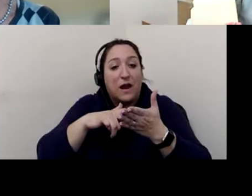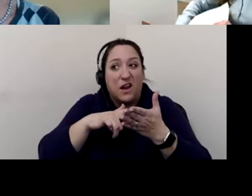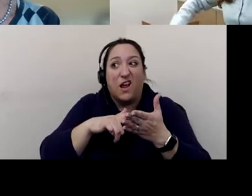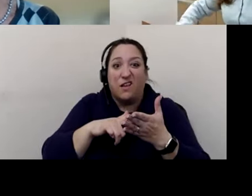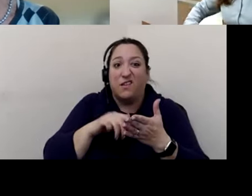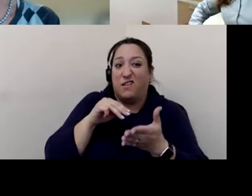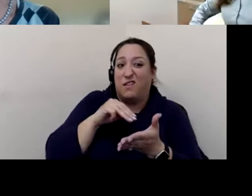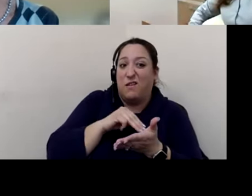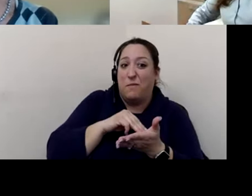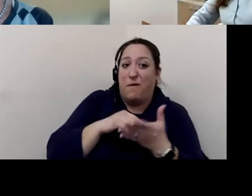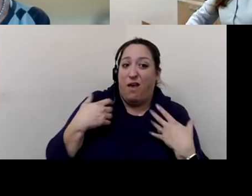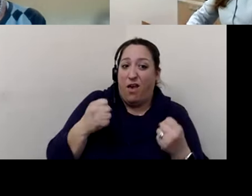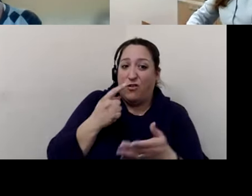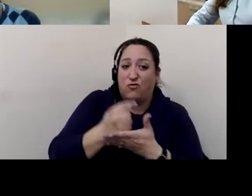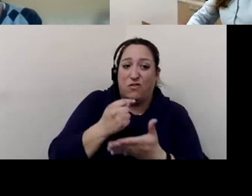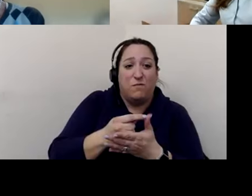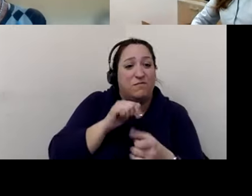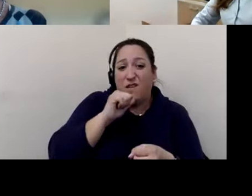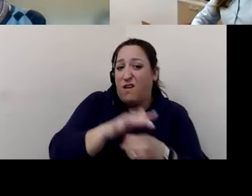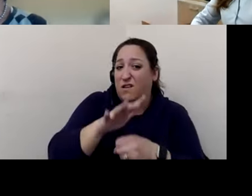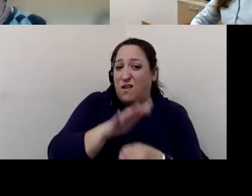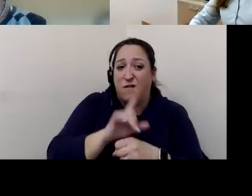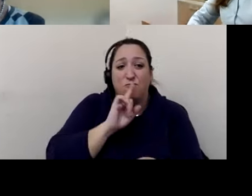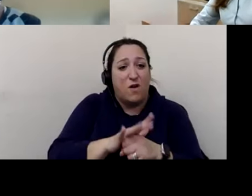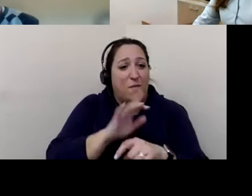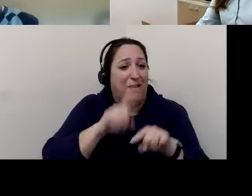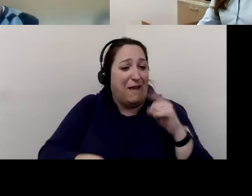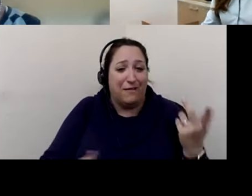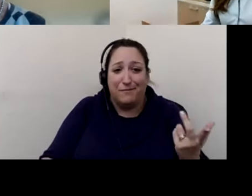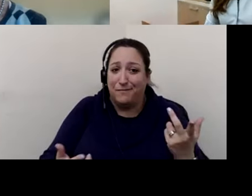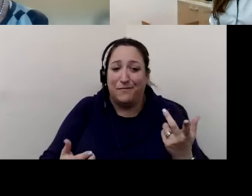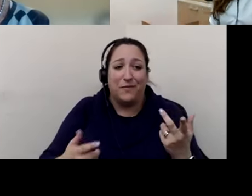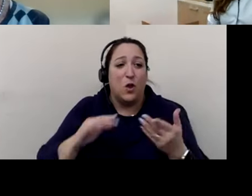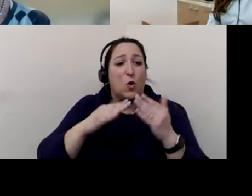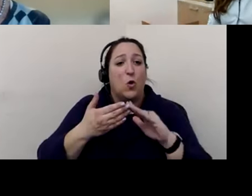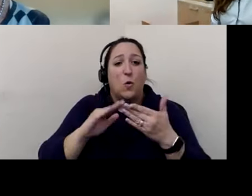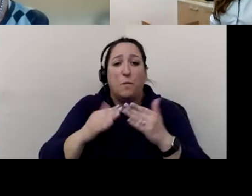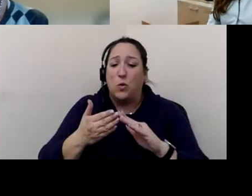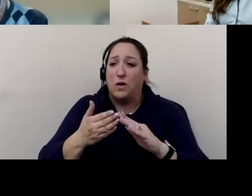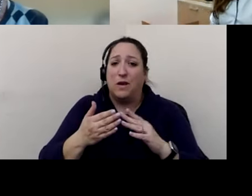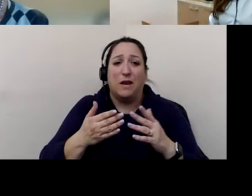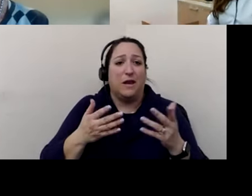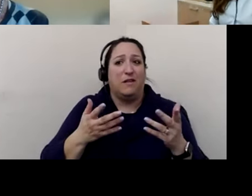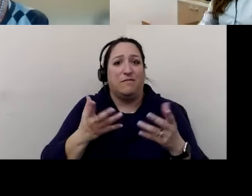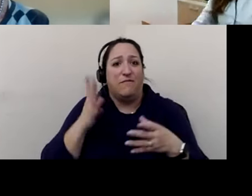medical treatment is insufficient to ensure community tenure, community presence, and the